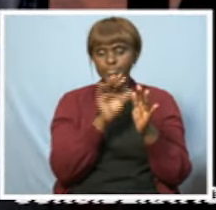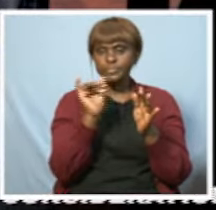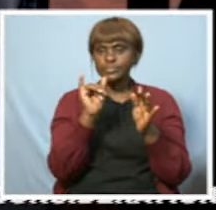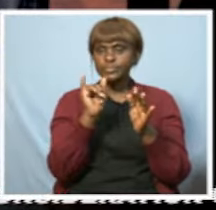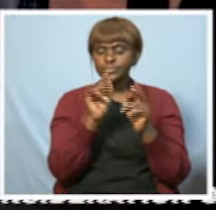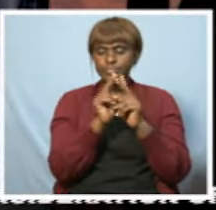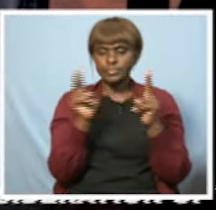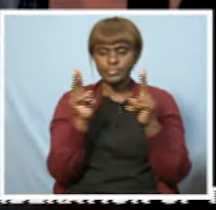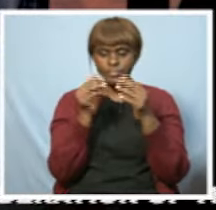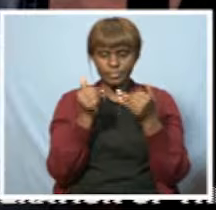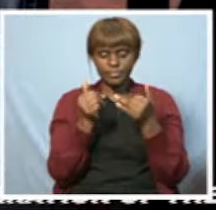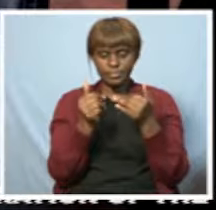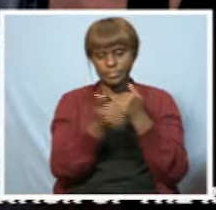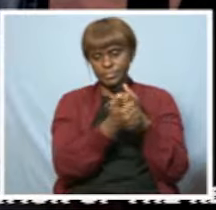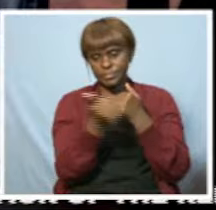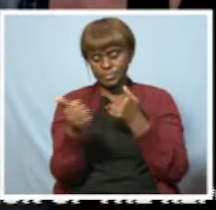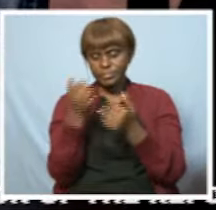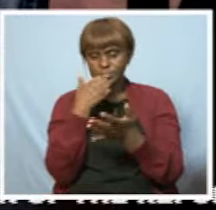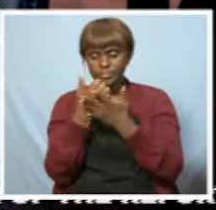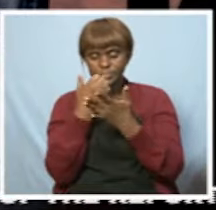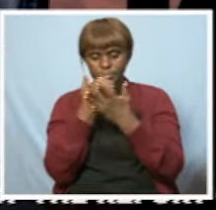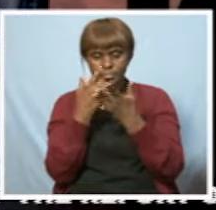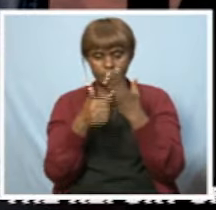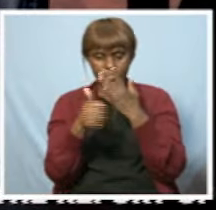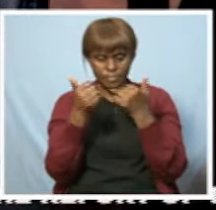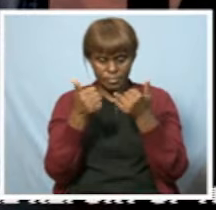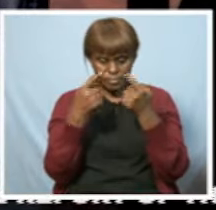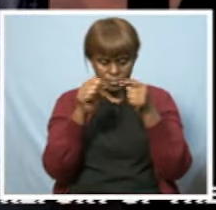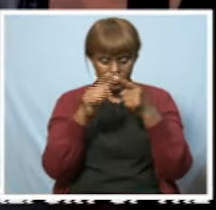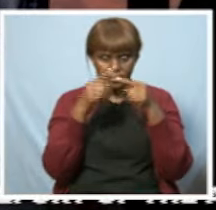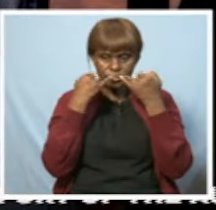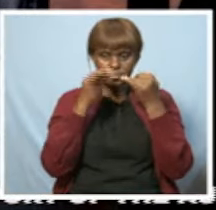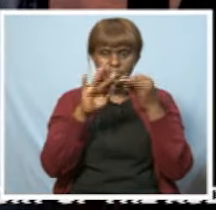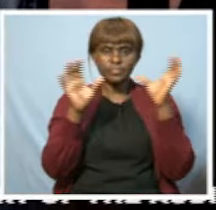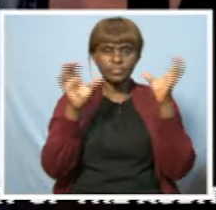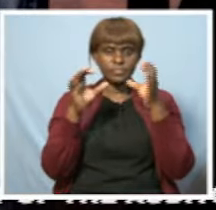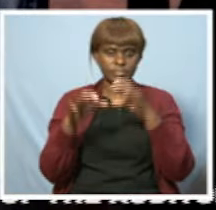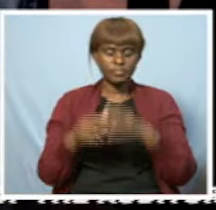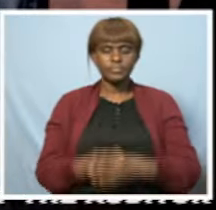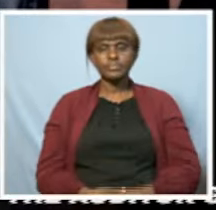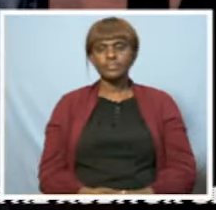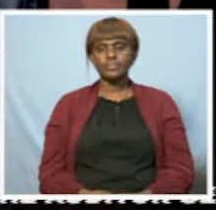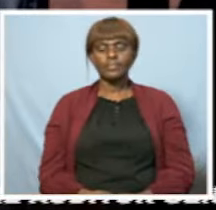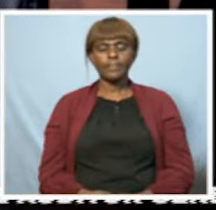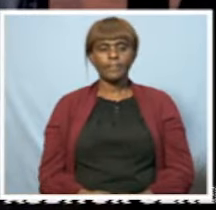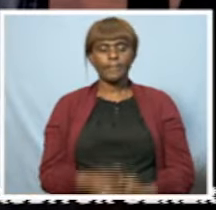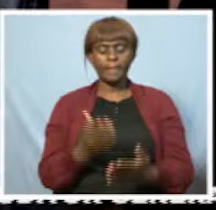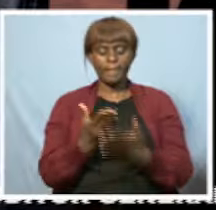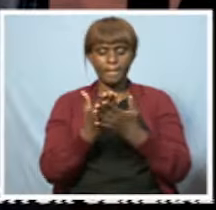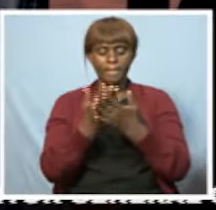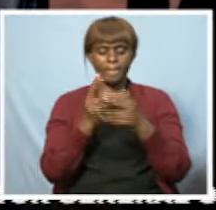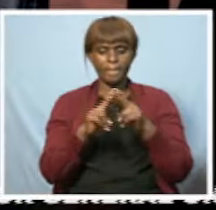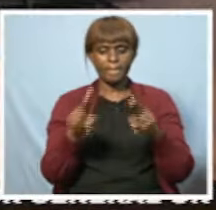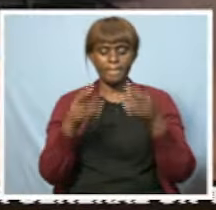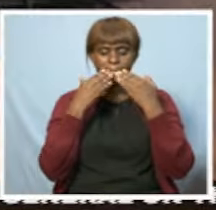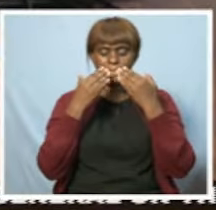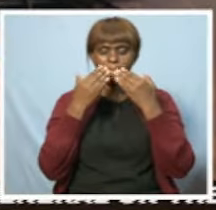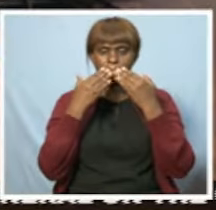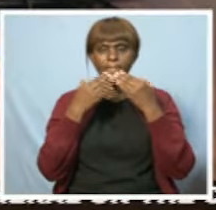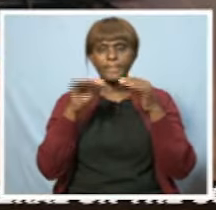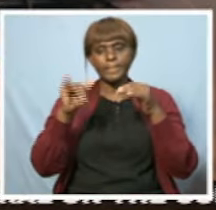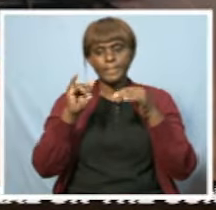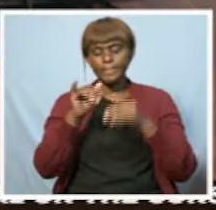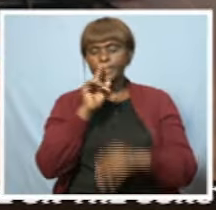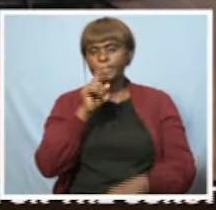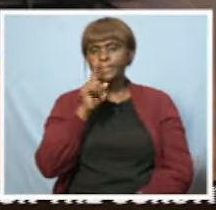So, any evidence to what you are trying to tell your committee? I submit, Chair. Thank you. Yes,